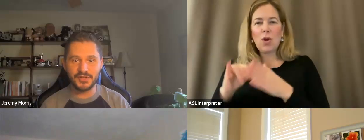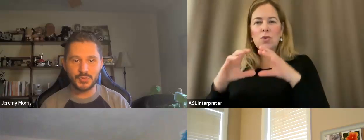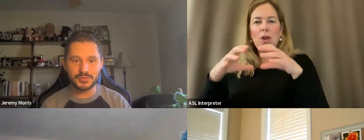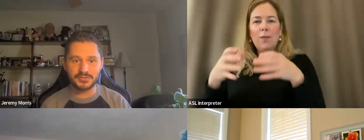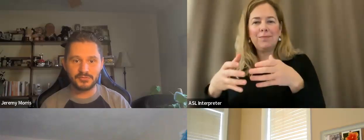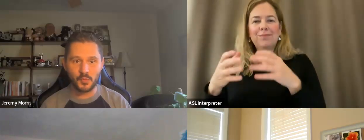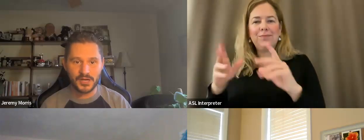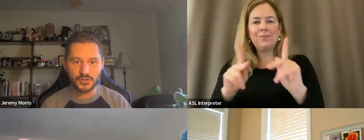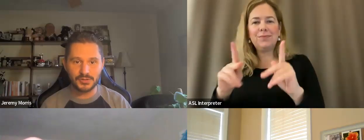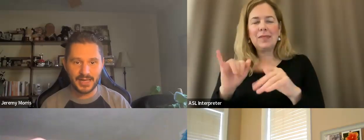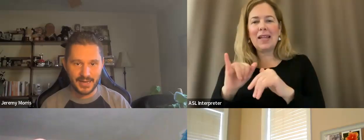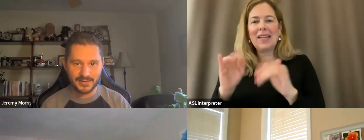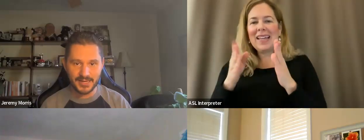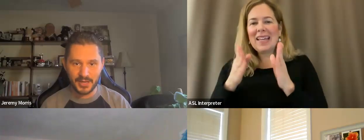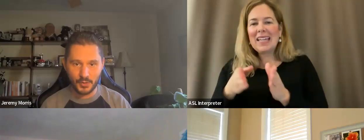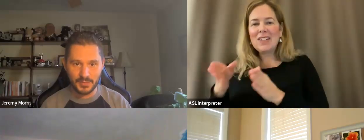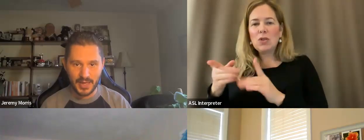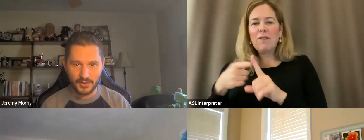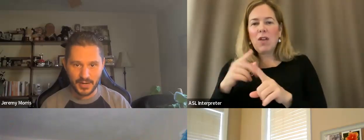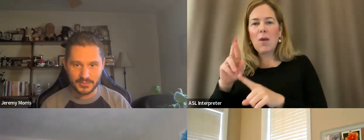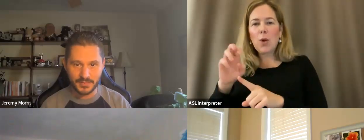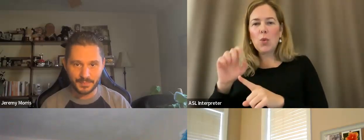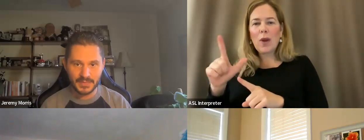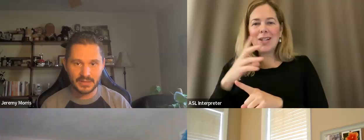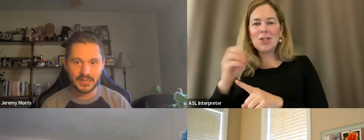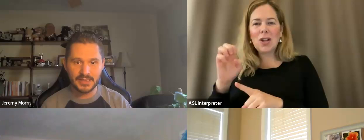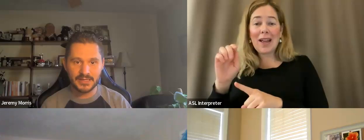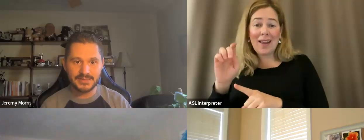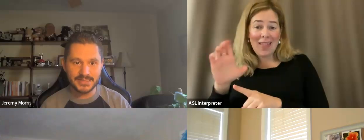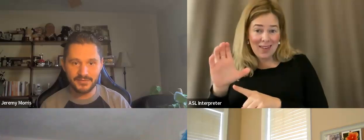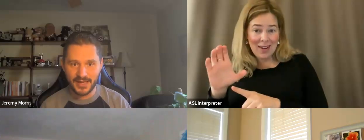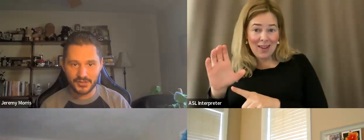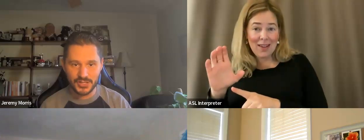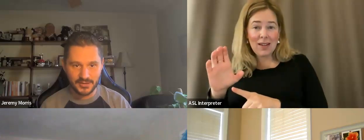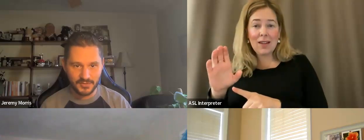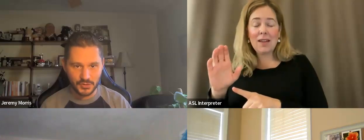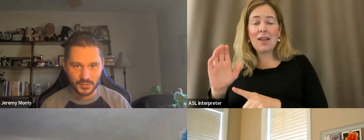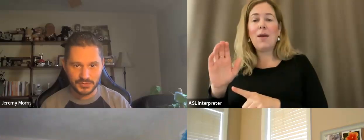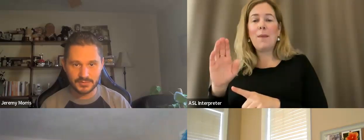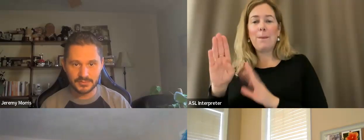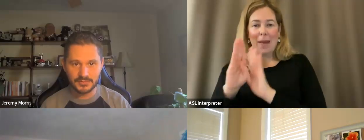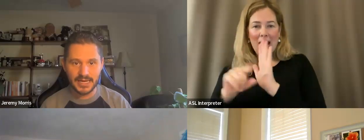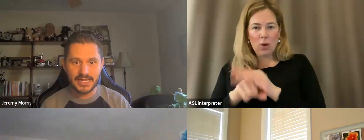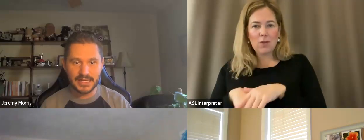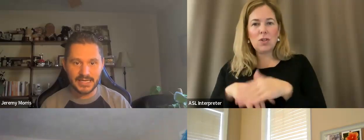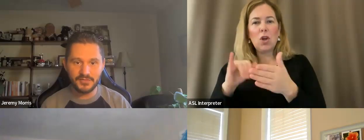as individuals from racial and ethnic minority backgrounds, disadvantaged